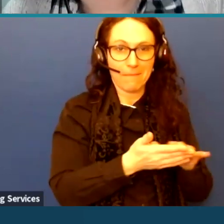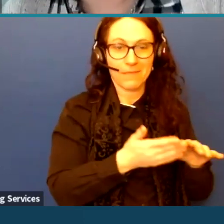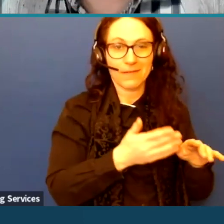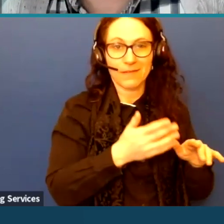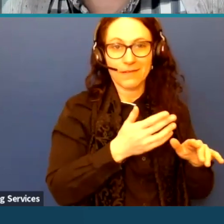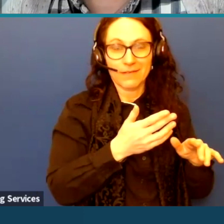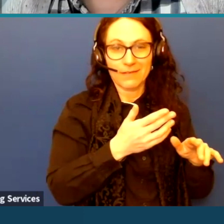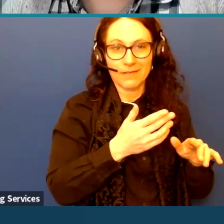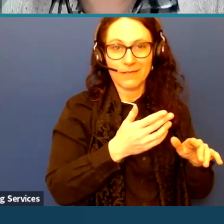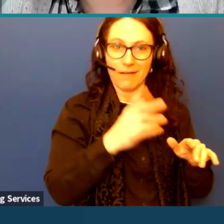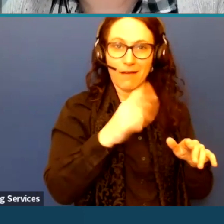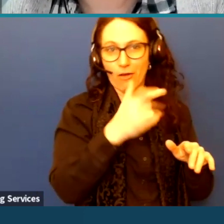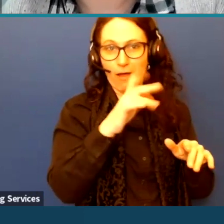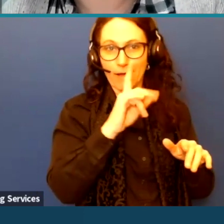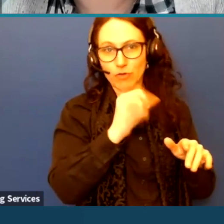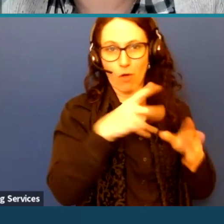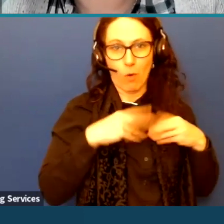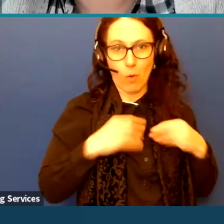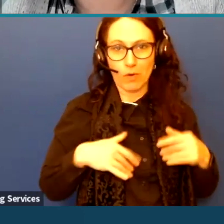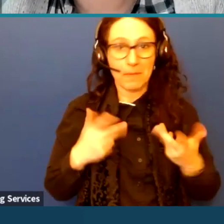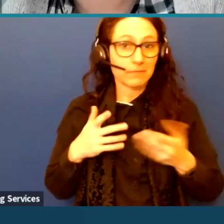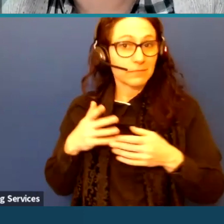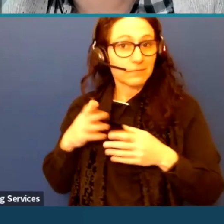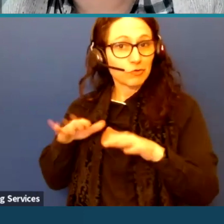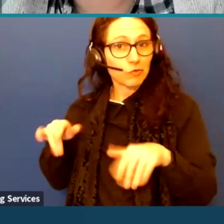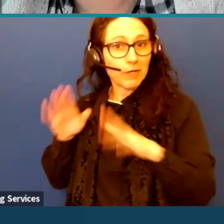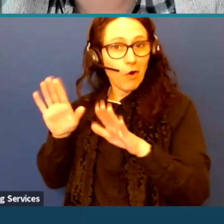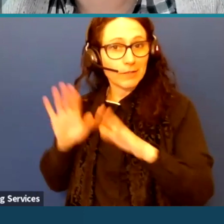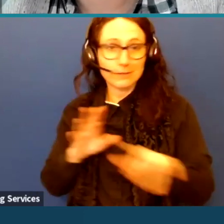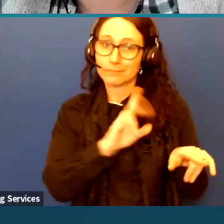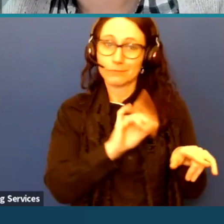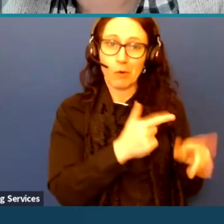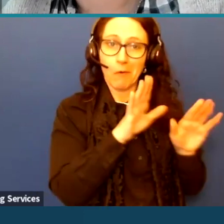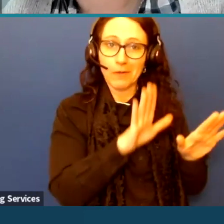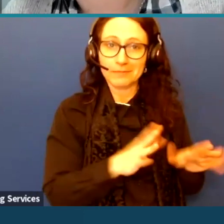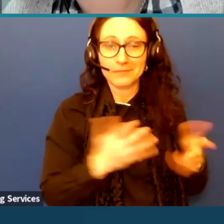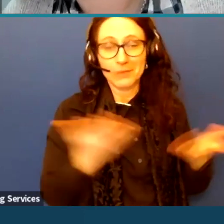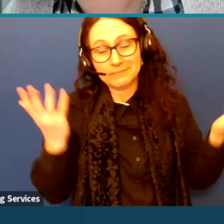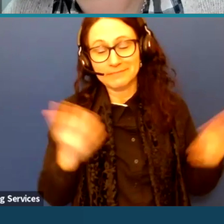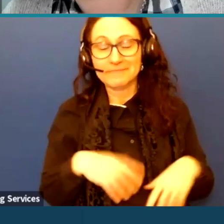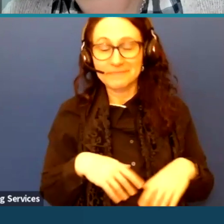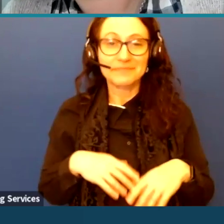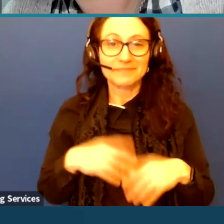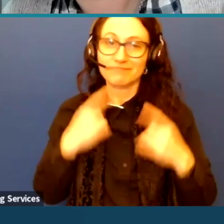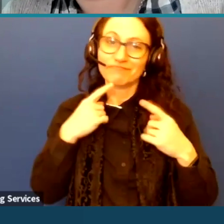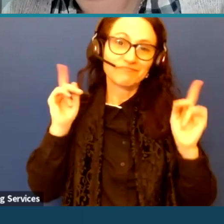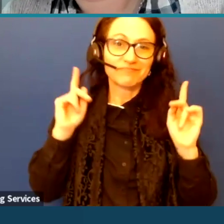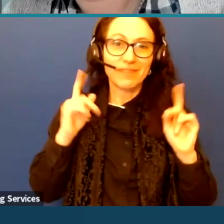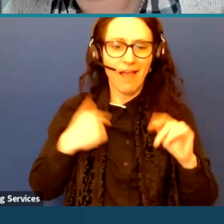my guide dog. So I just navigate through